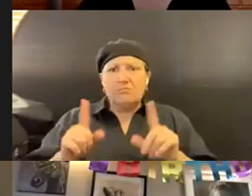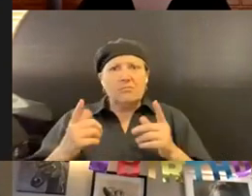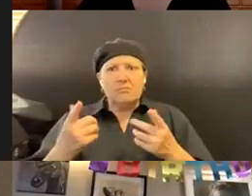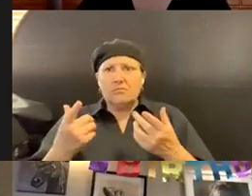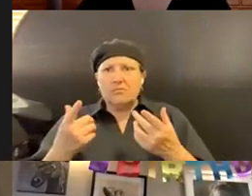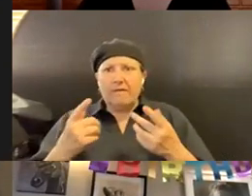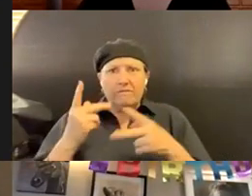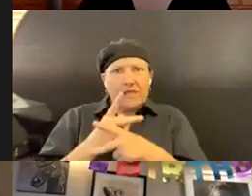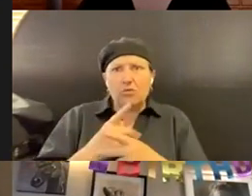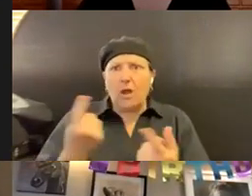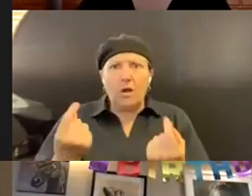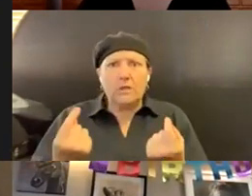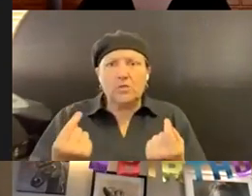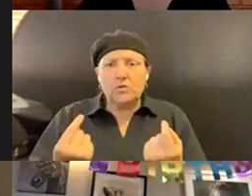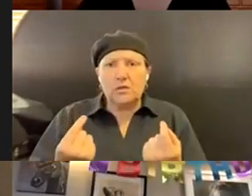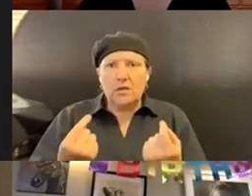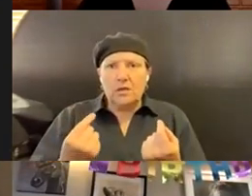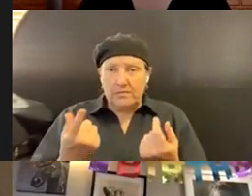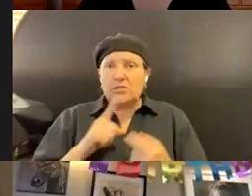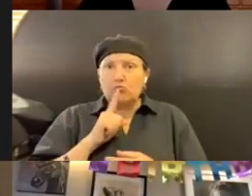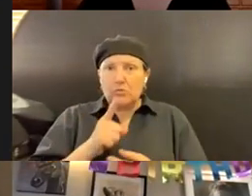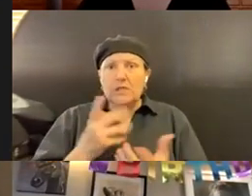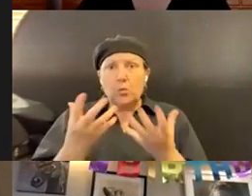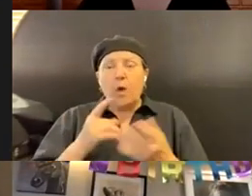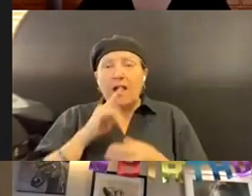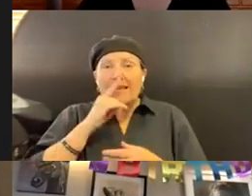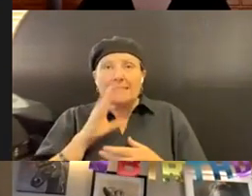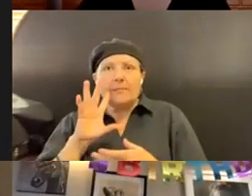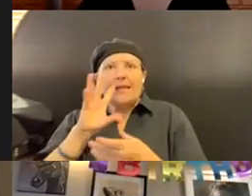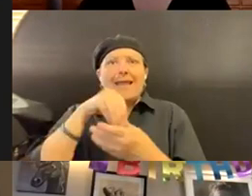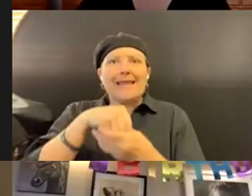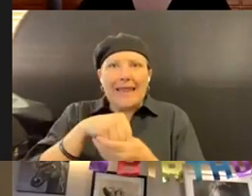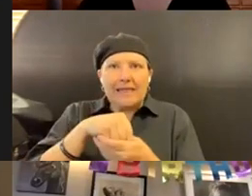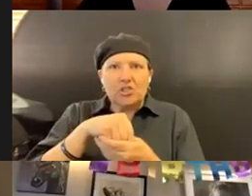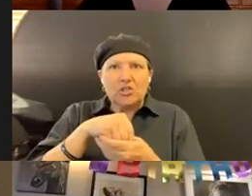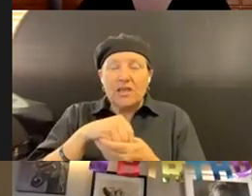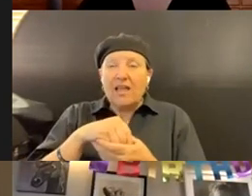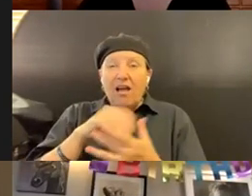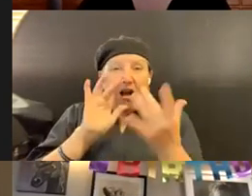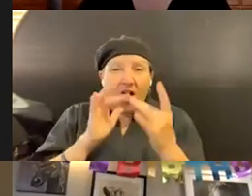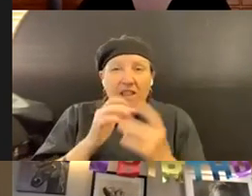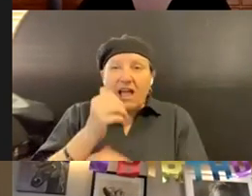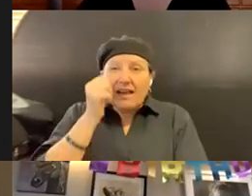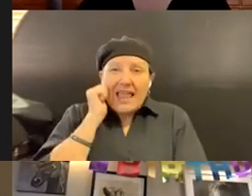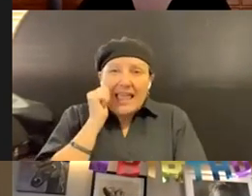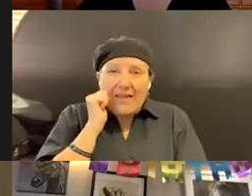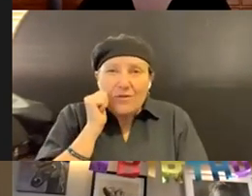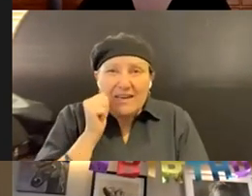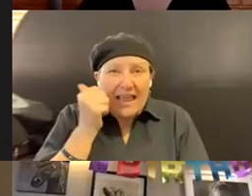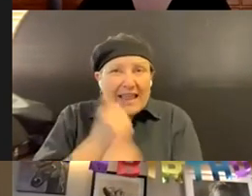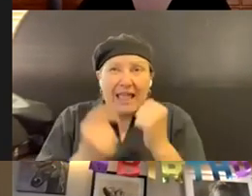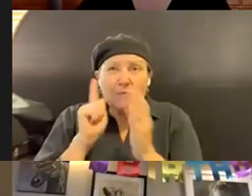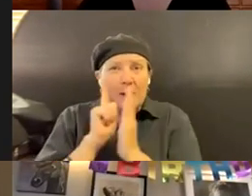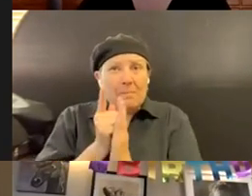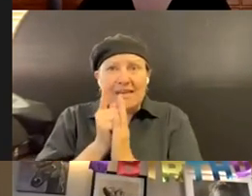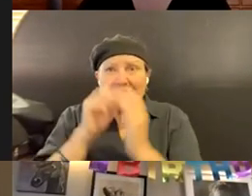the day, what we're looking for is for kids to be engaged. Are we looking for kids to be online every single day, every single minute the teacher is? Not